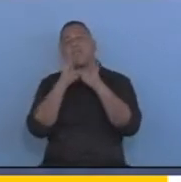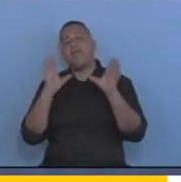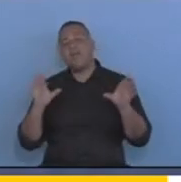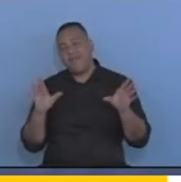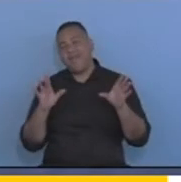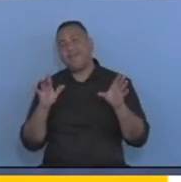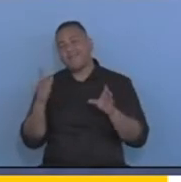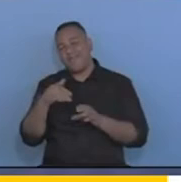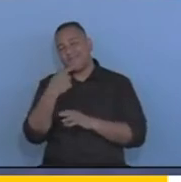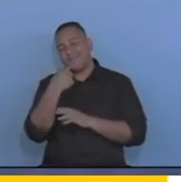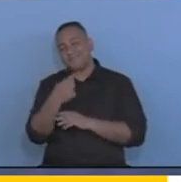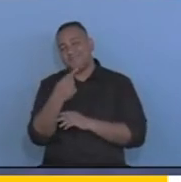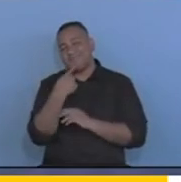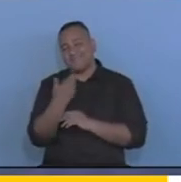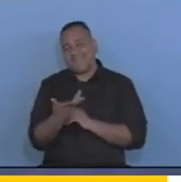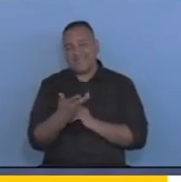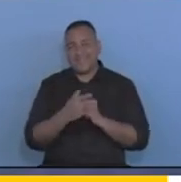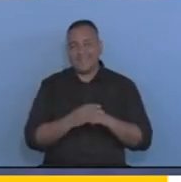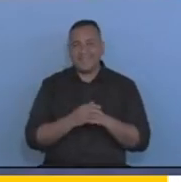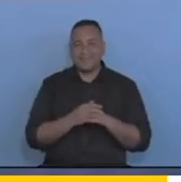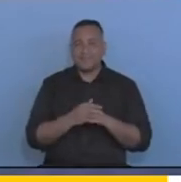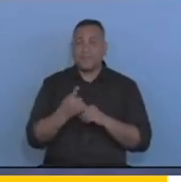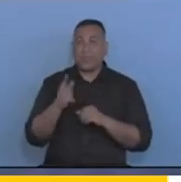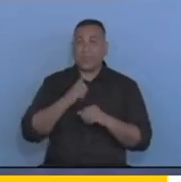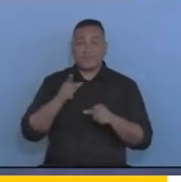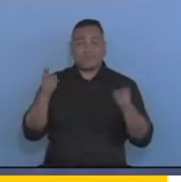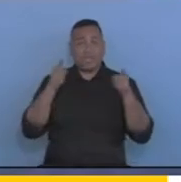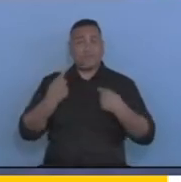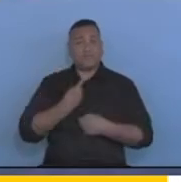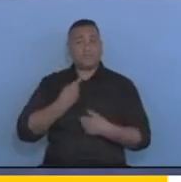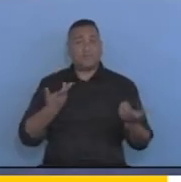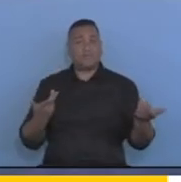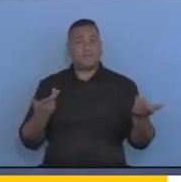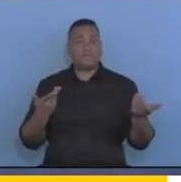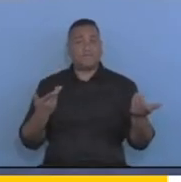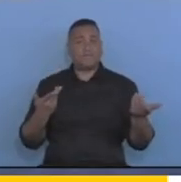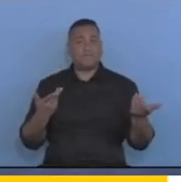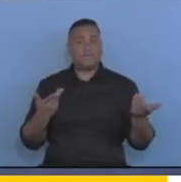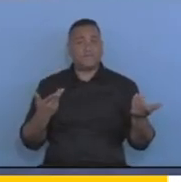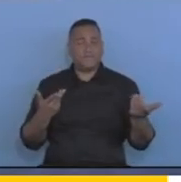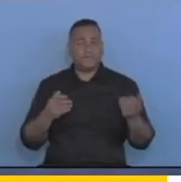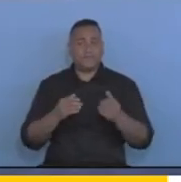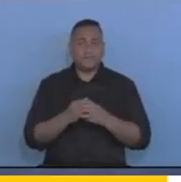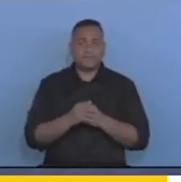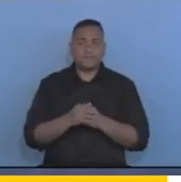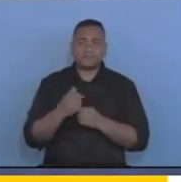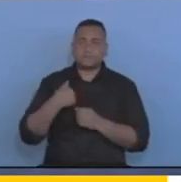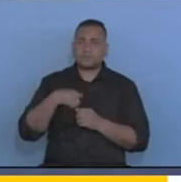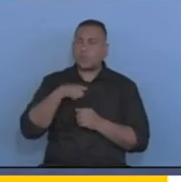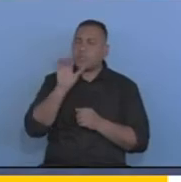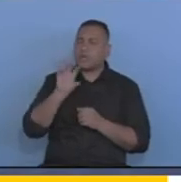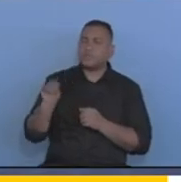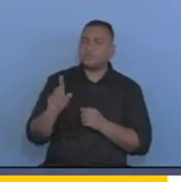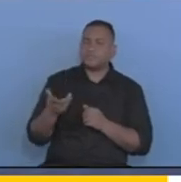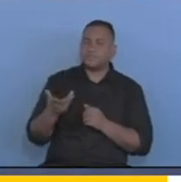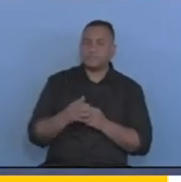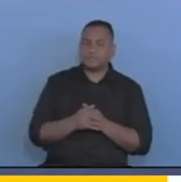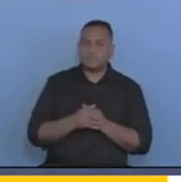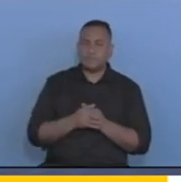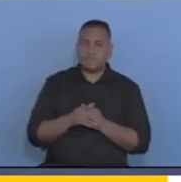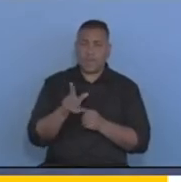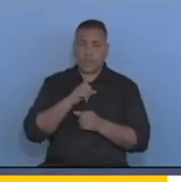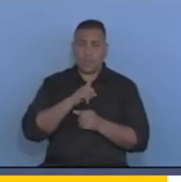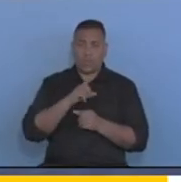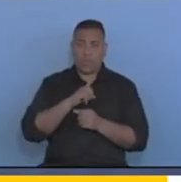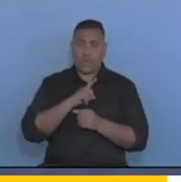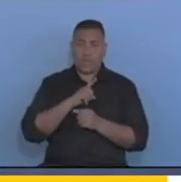also endangering yourself and your fellow. I was going to ask you that. I mean, if you don't use